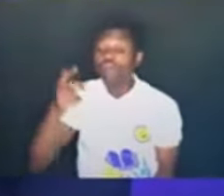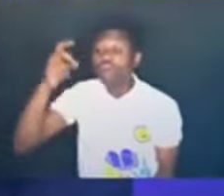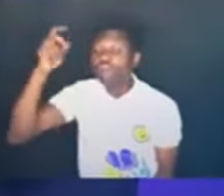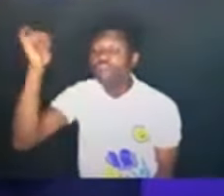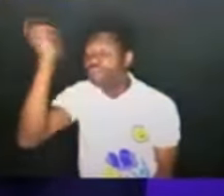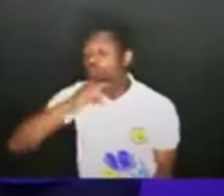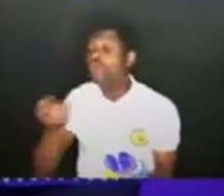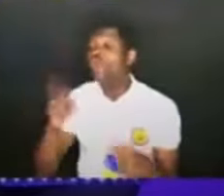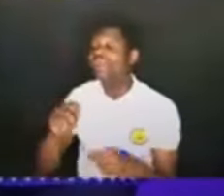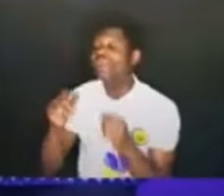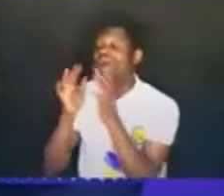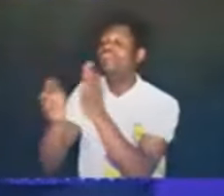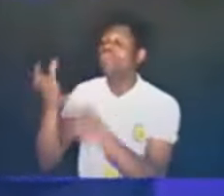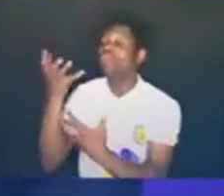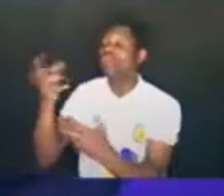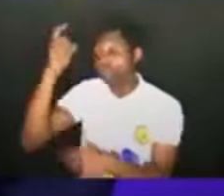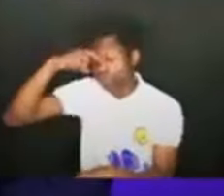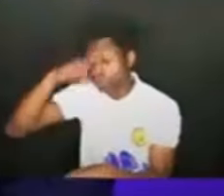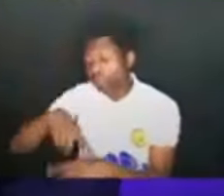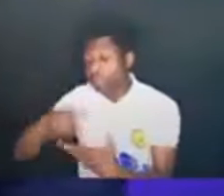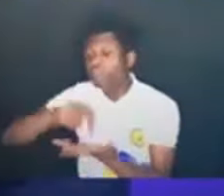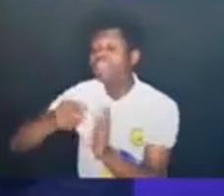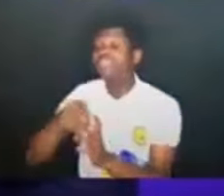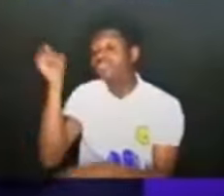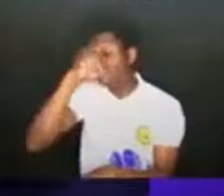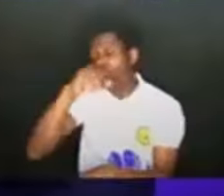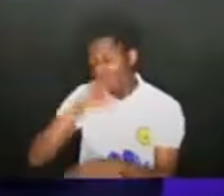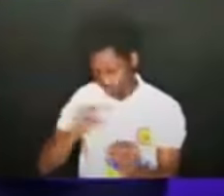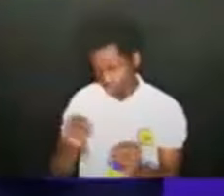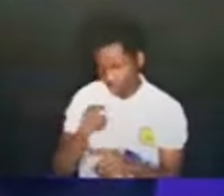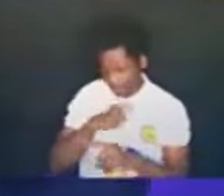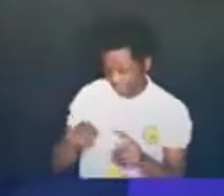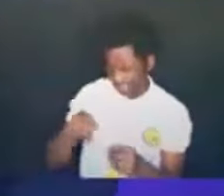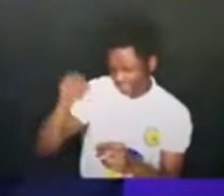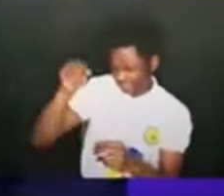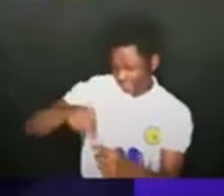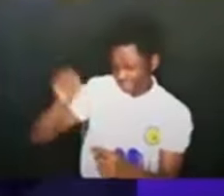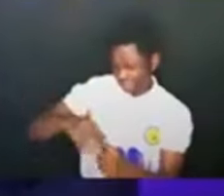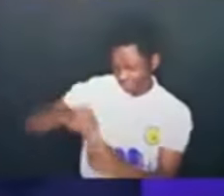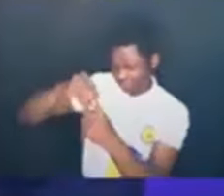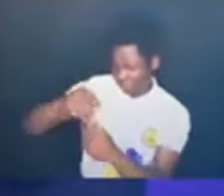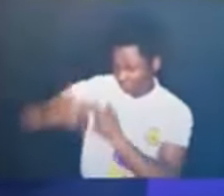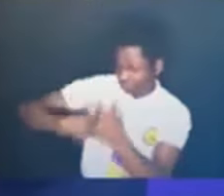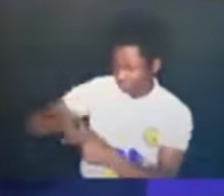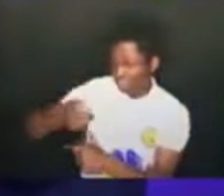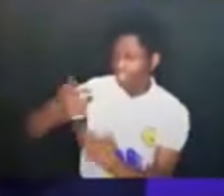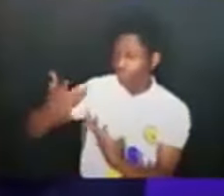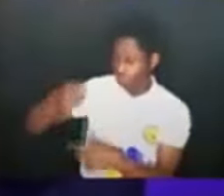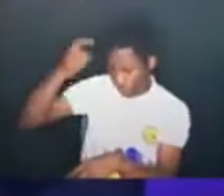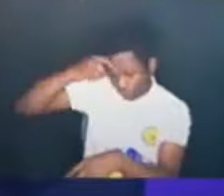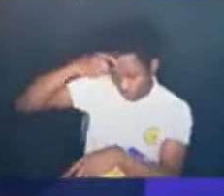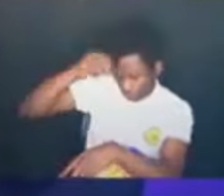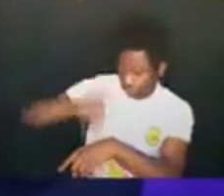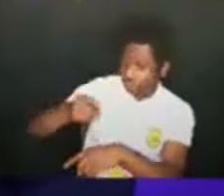No your hene. Na onyakwasea. He needed special grace of wisdom from God to be able to be a good